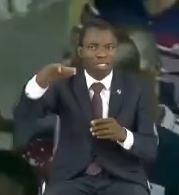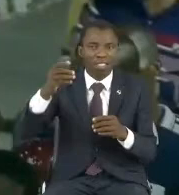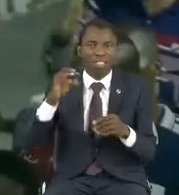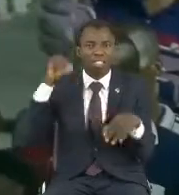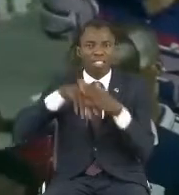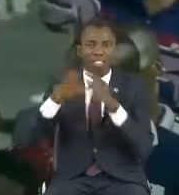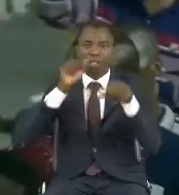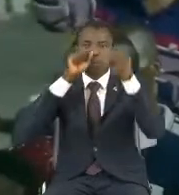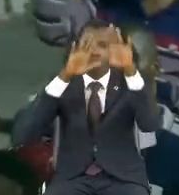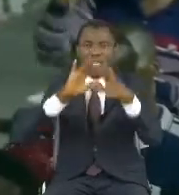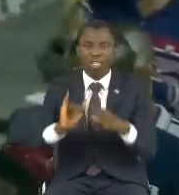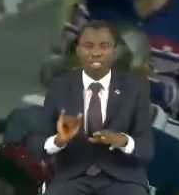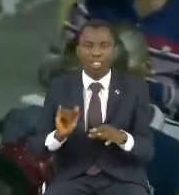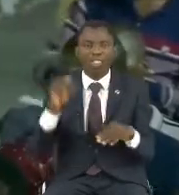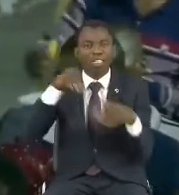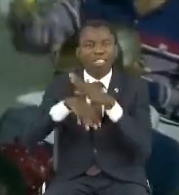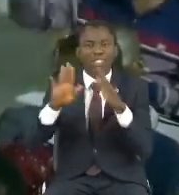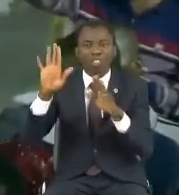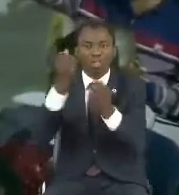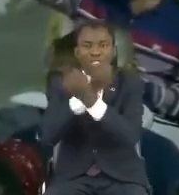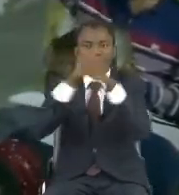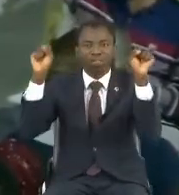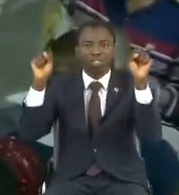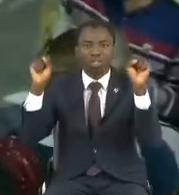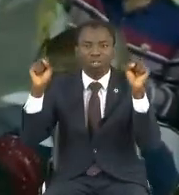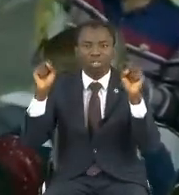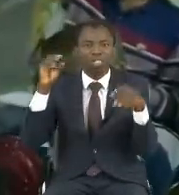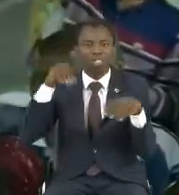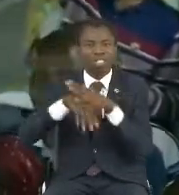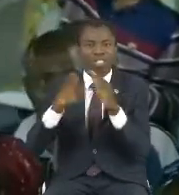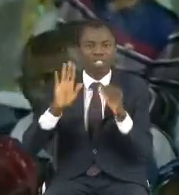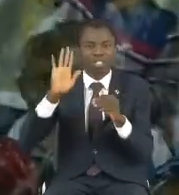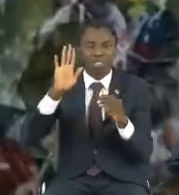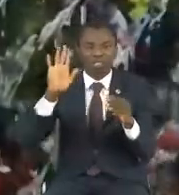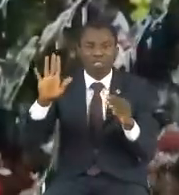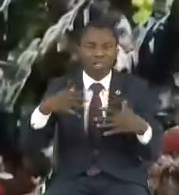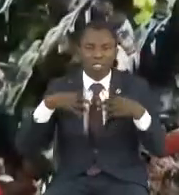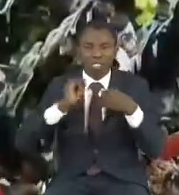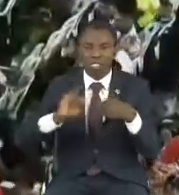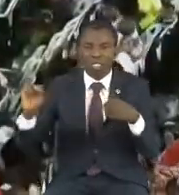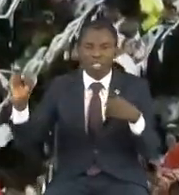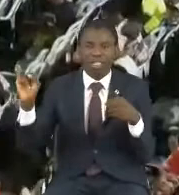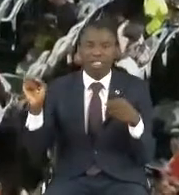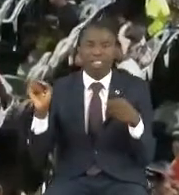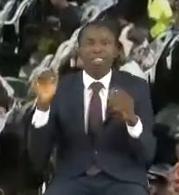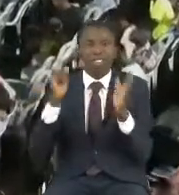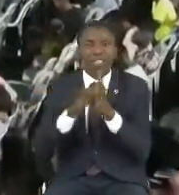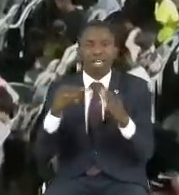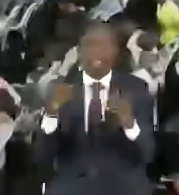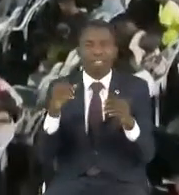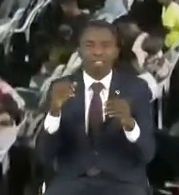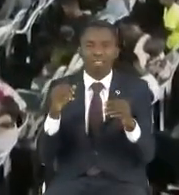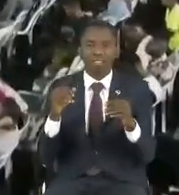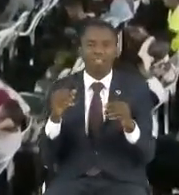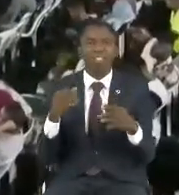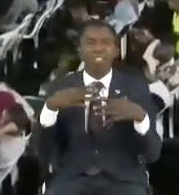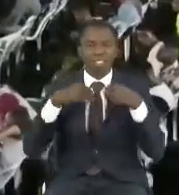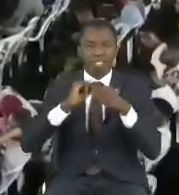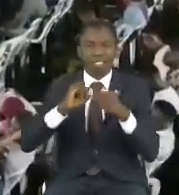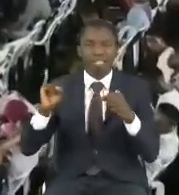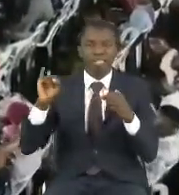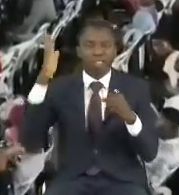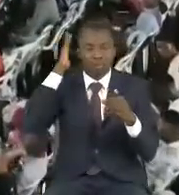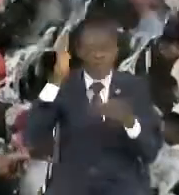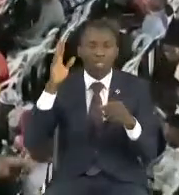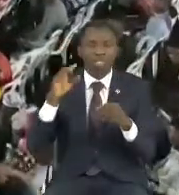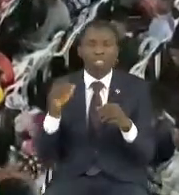blessing, in your salvation, in your healing. That name will prevail.